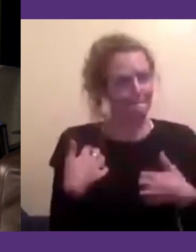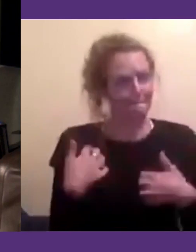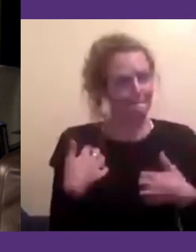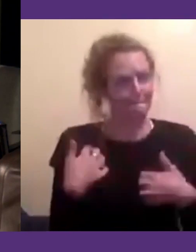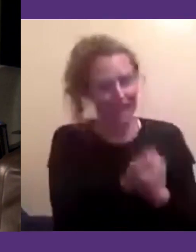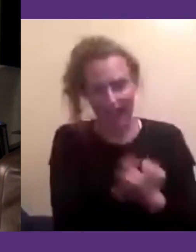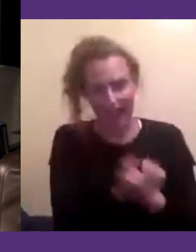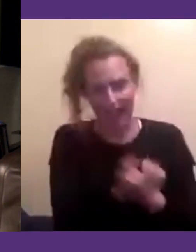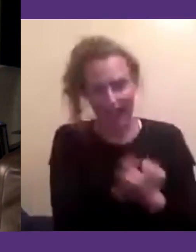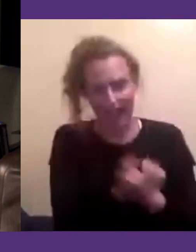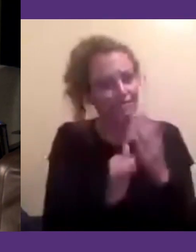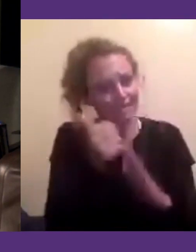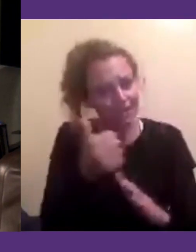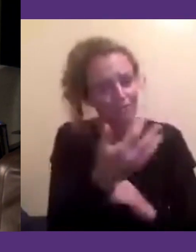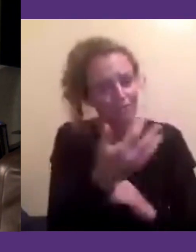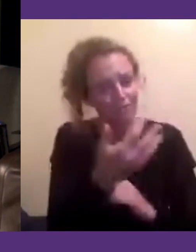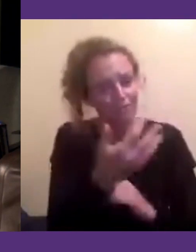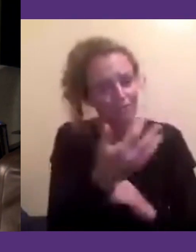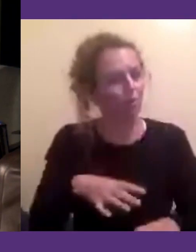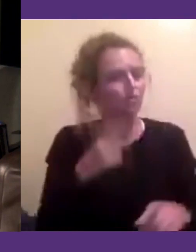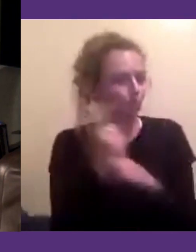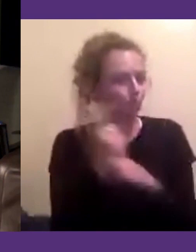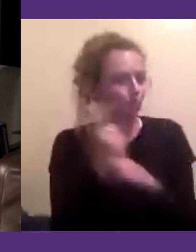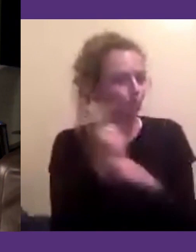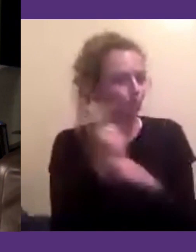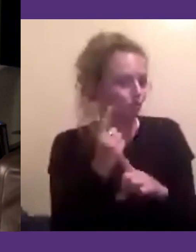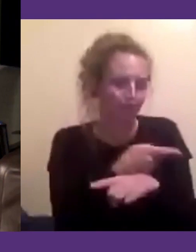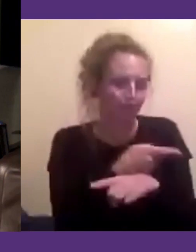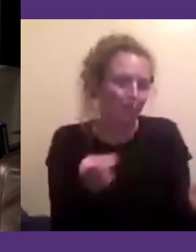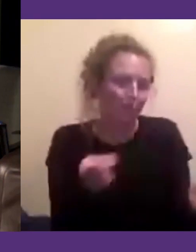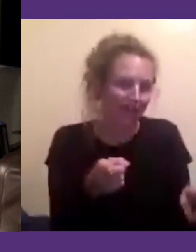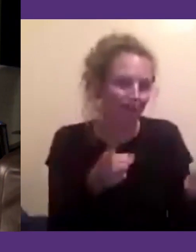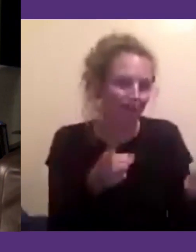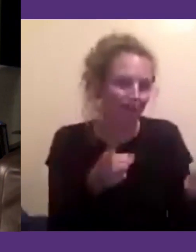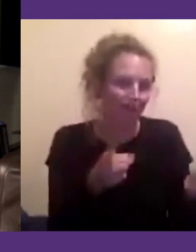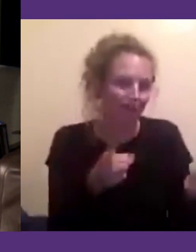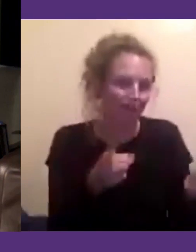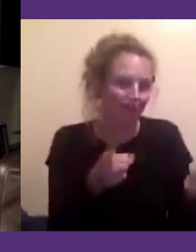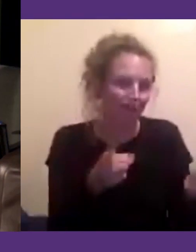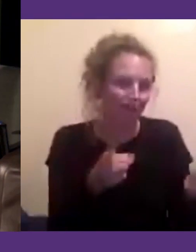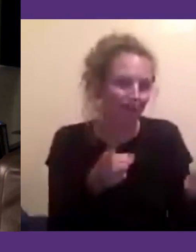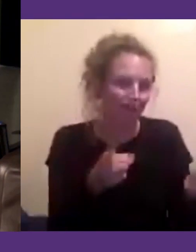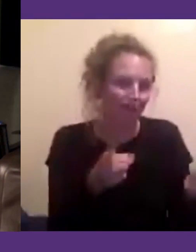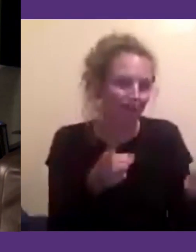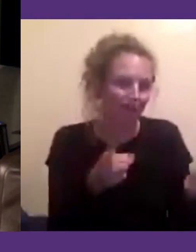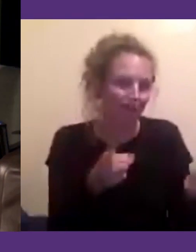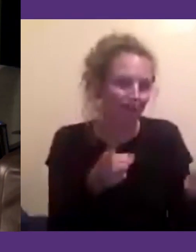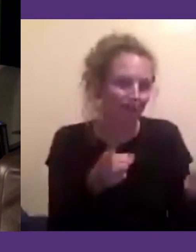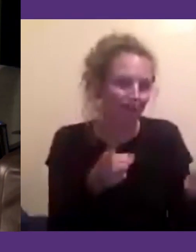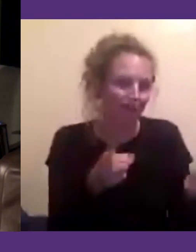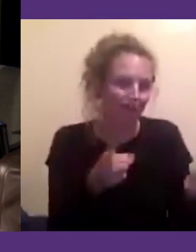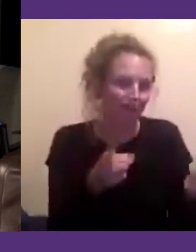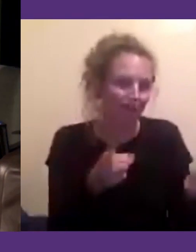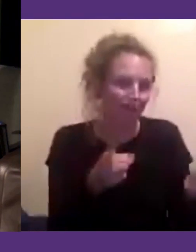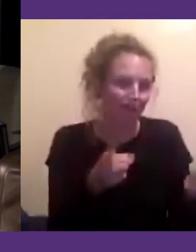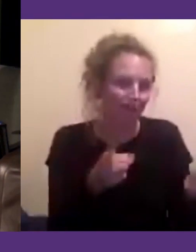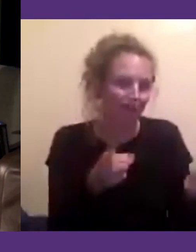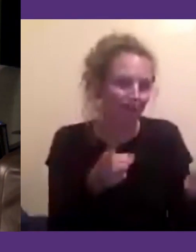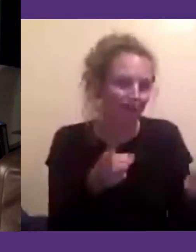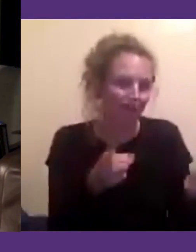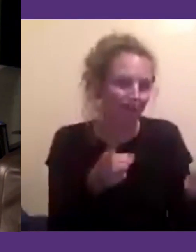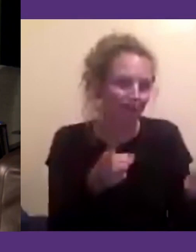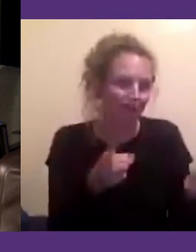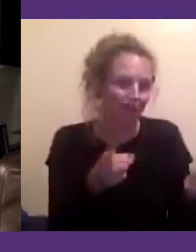yes, we have more disability representation, but we're ensuring that actually we're really representing,